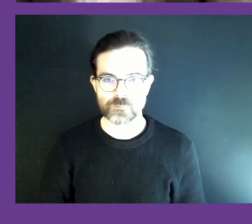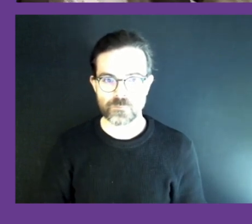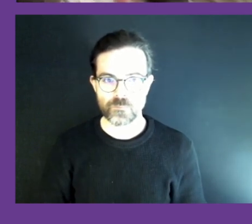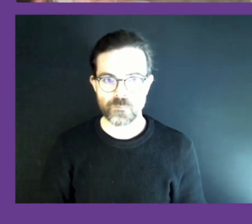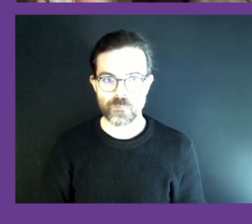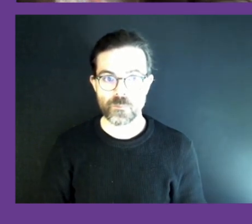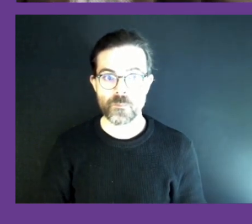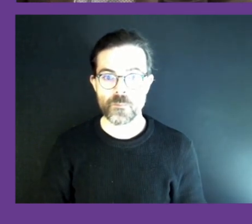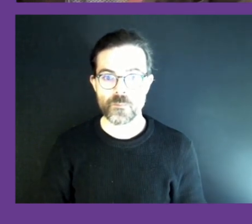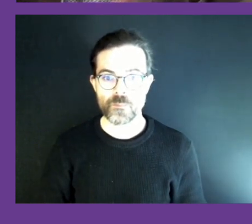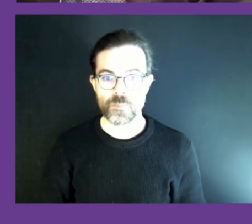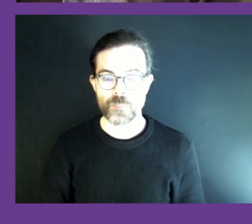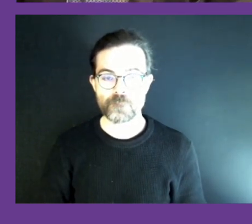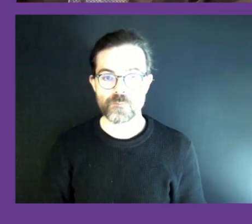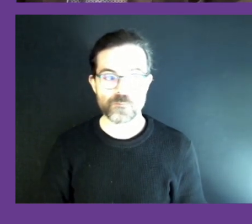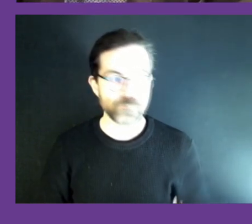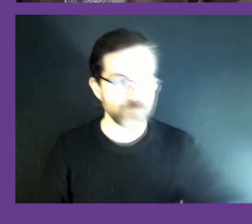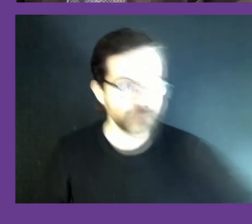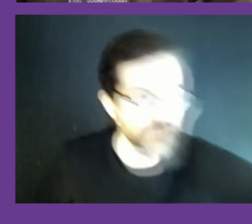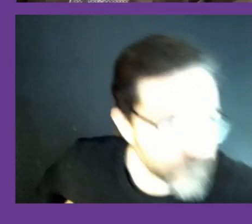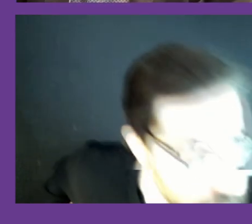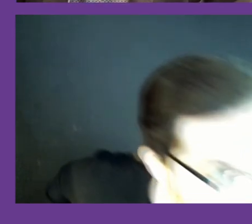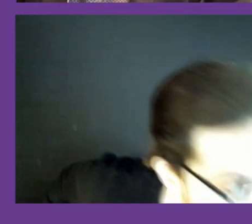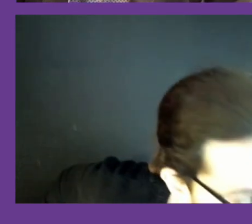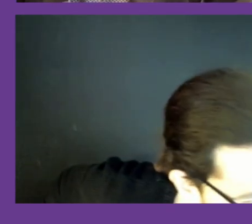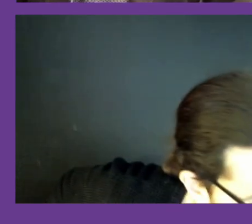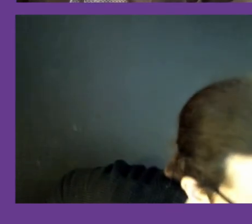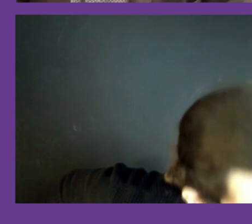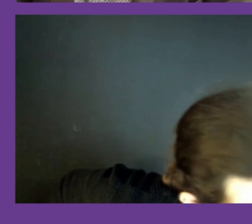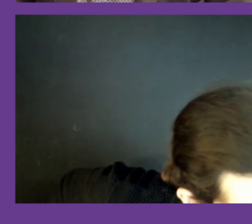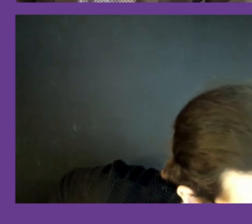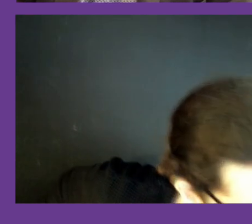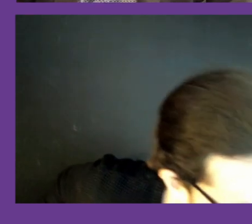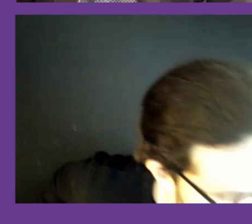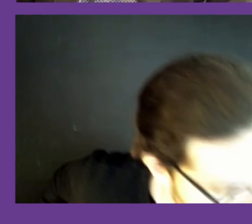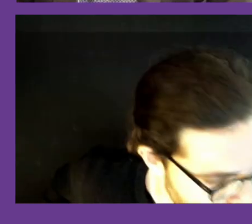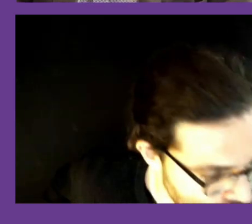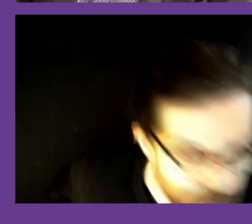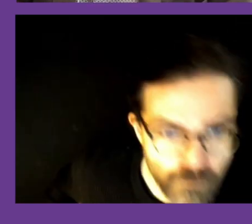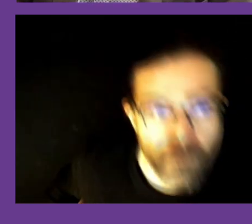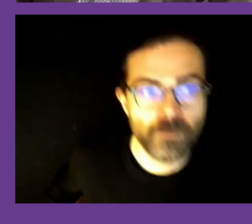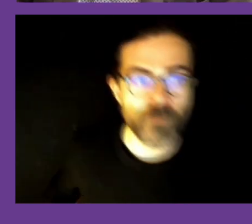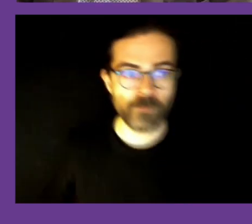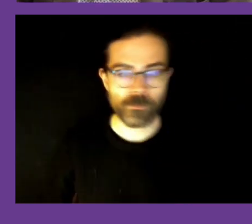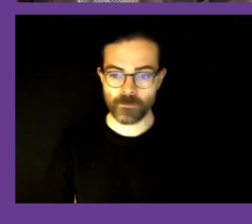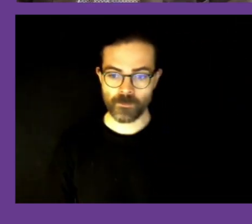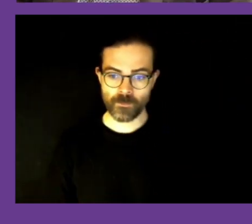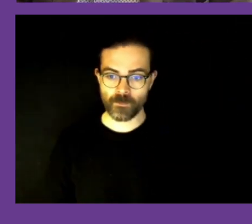third argument, the harmonized standards. This is when you are obliged to fulfill due to regulation.